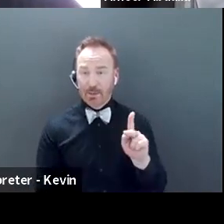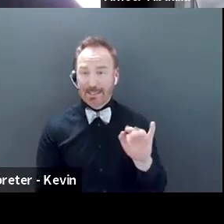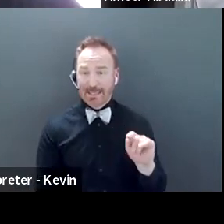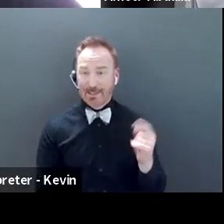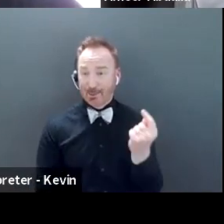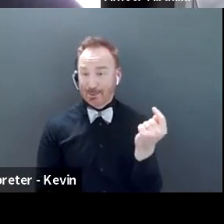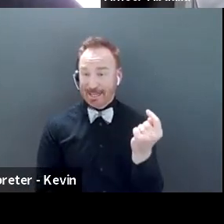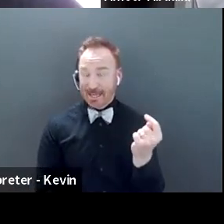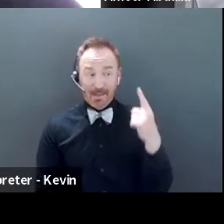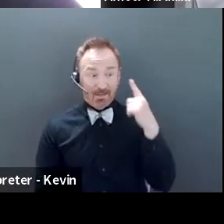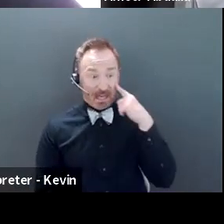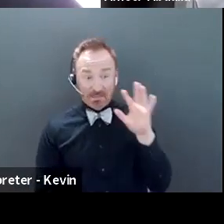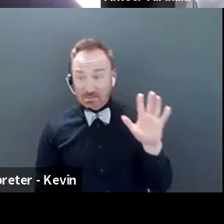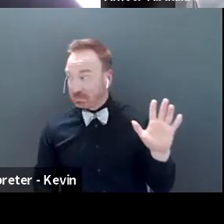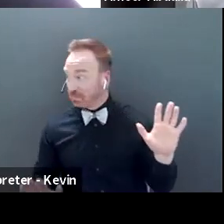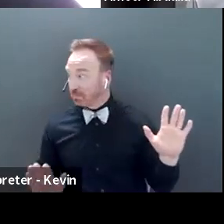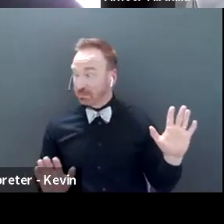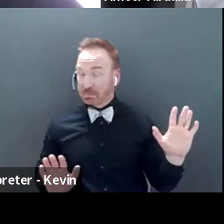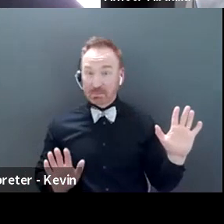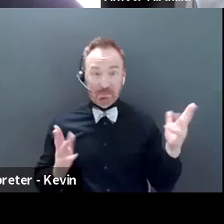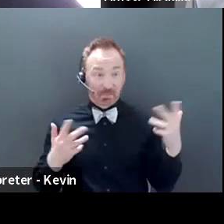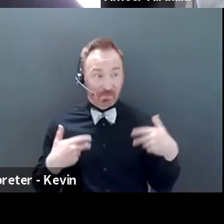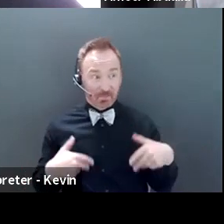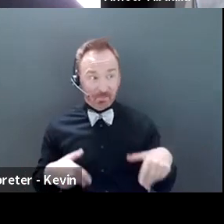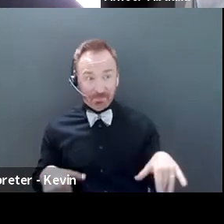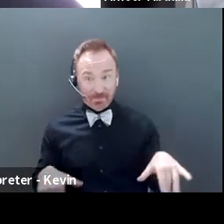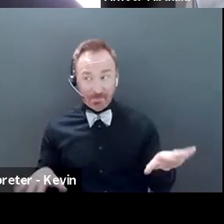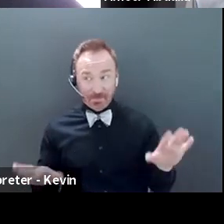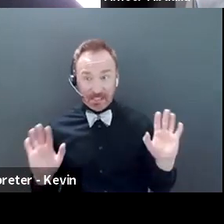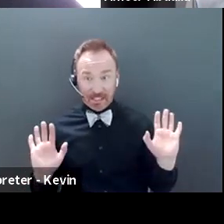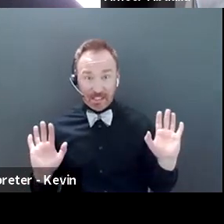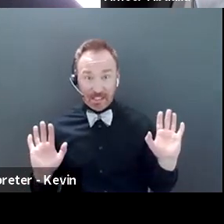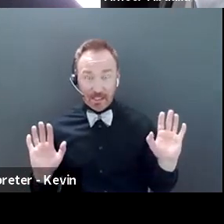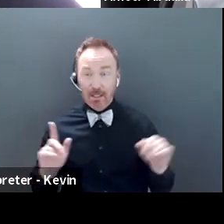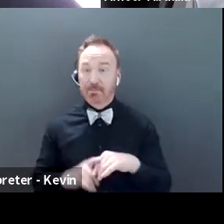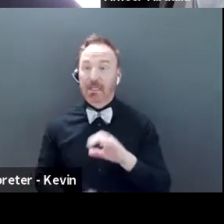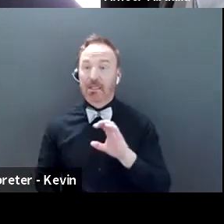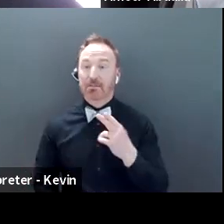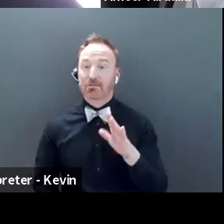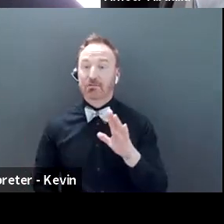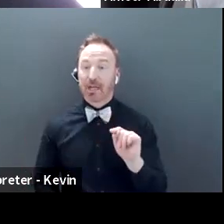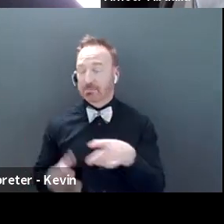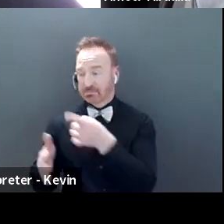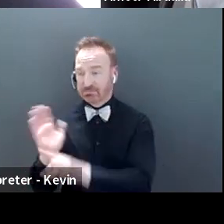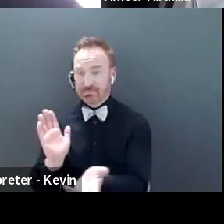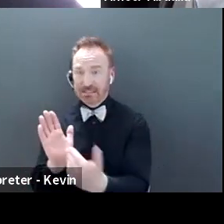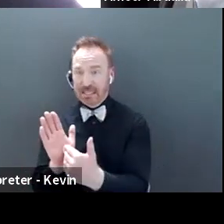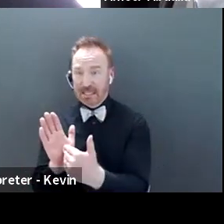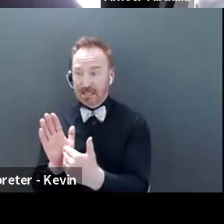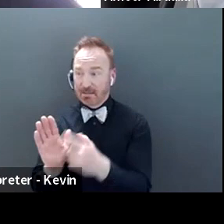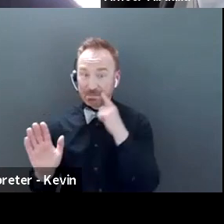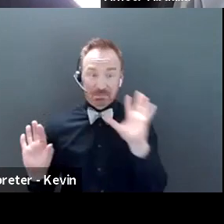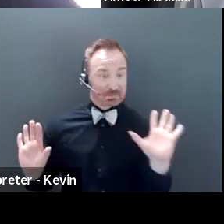are ready to wrap up. Just checking the chat box now. I think